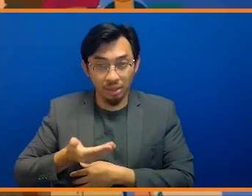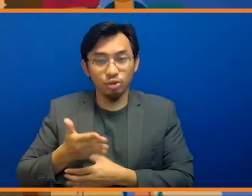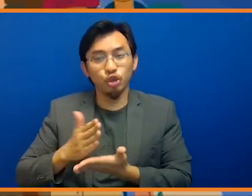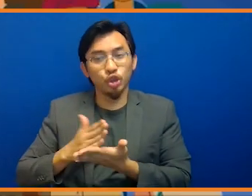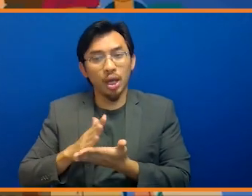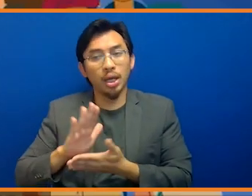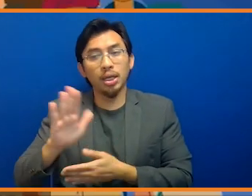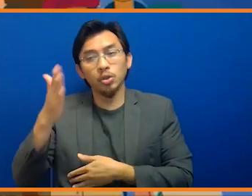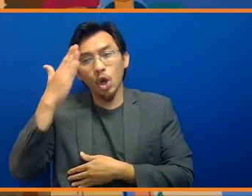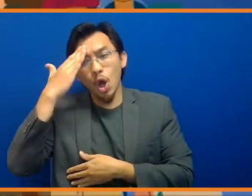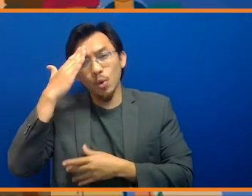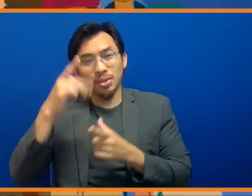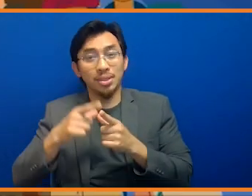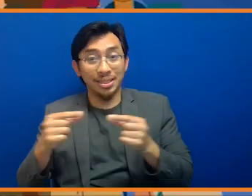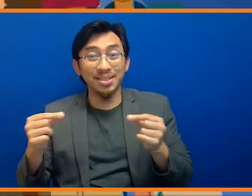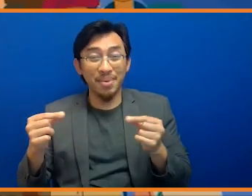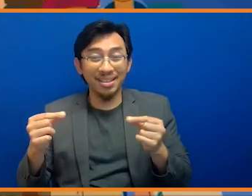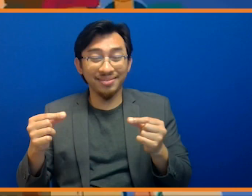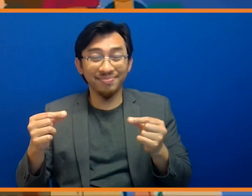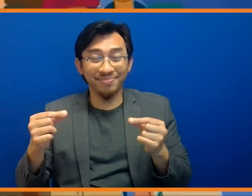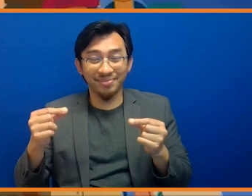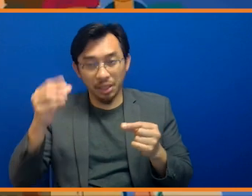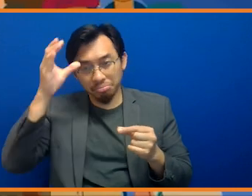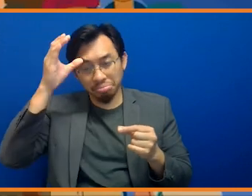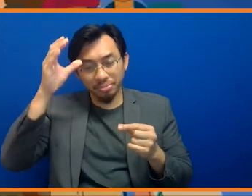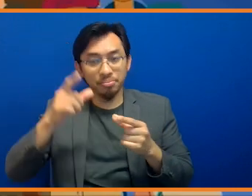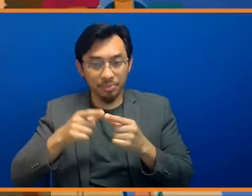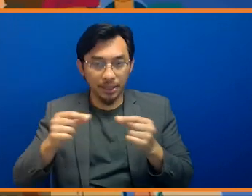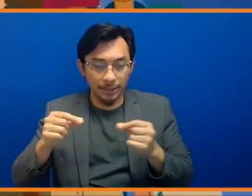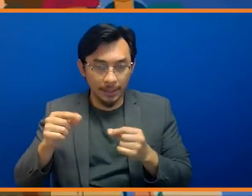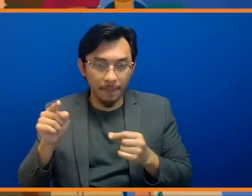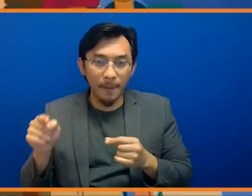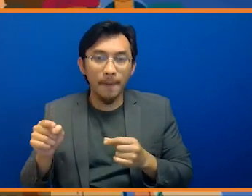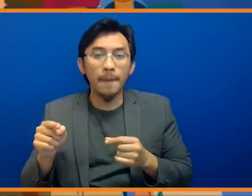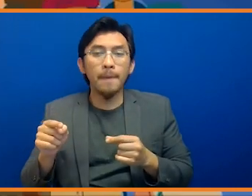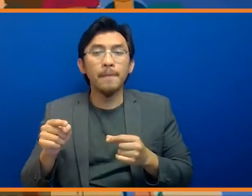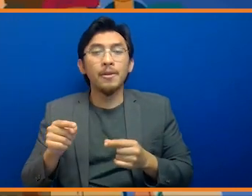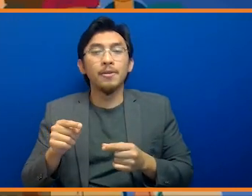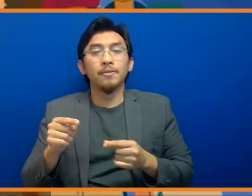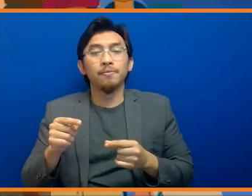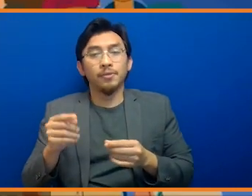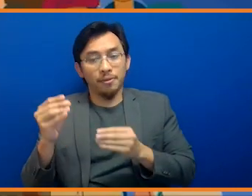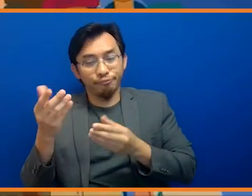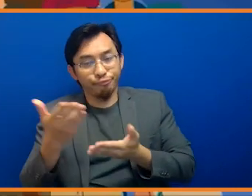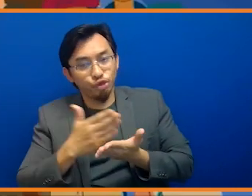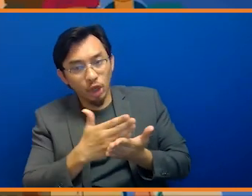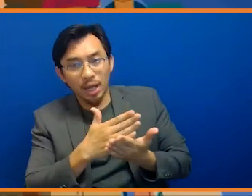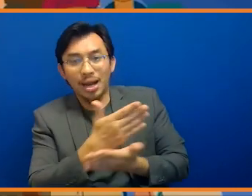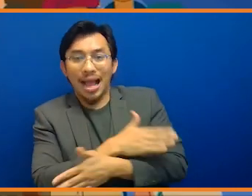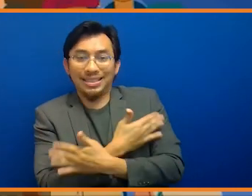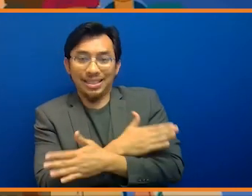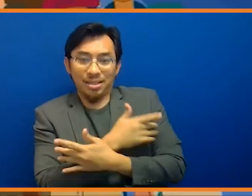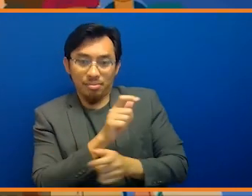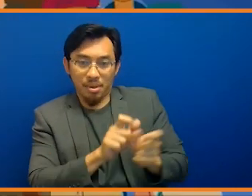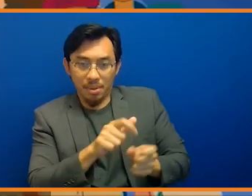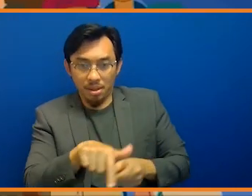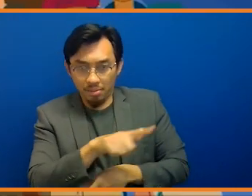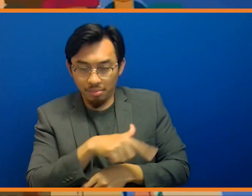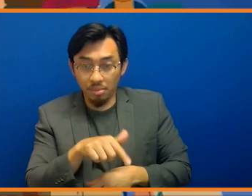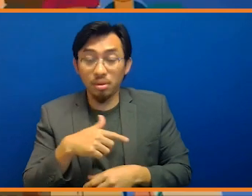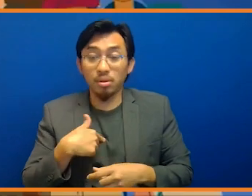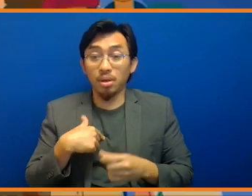him to share the knowledge of Japan to Aceh people at that time. Because we understand